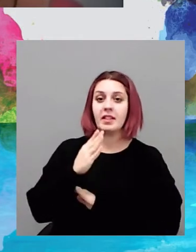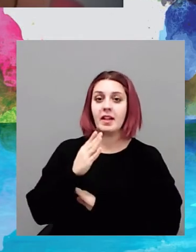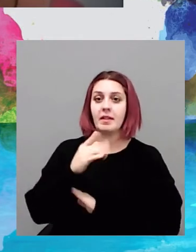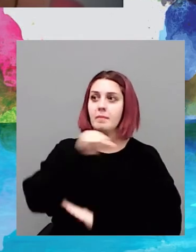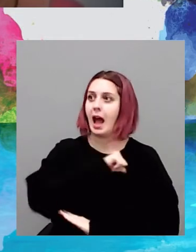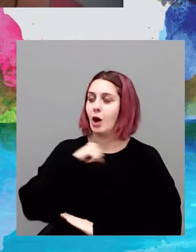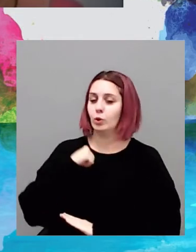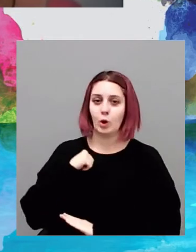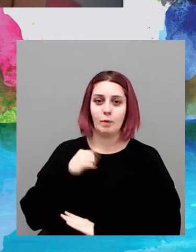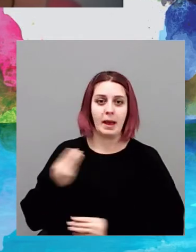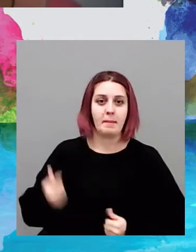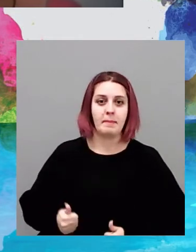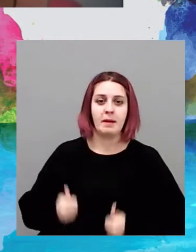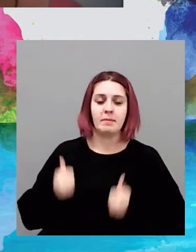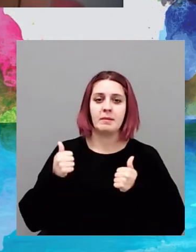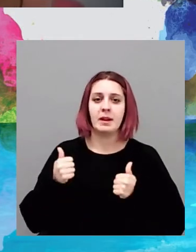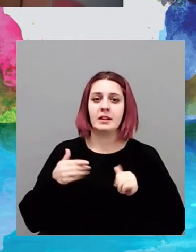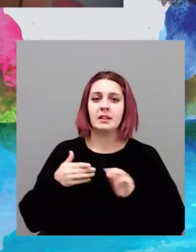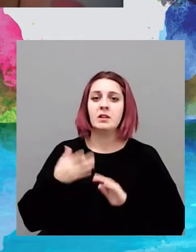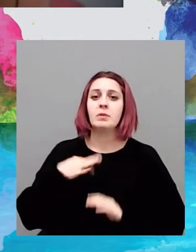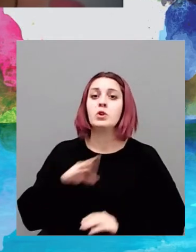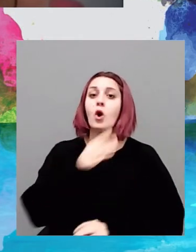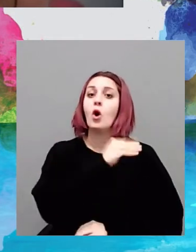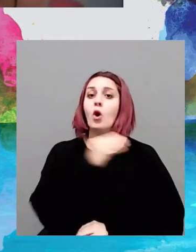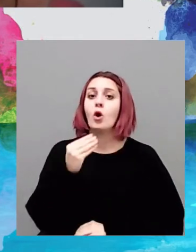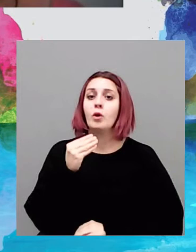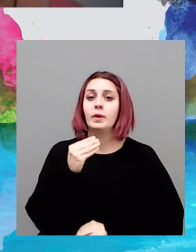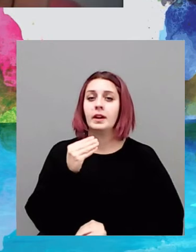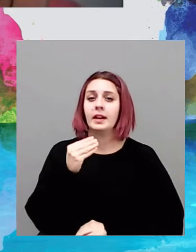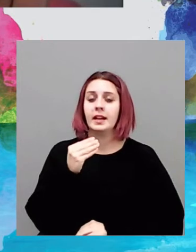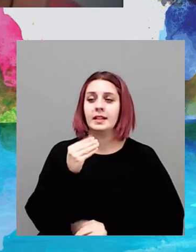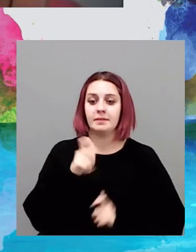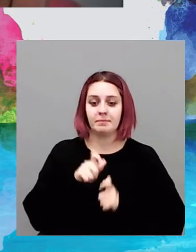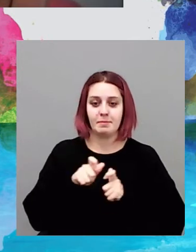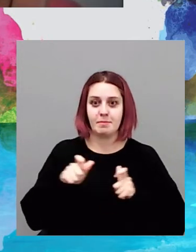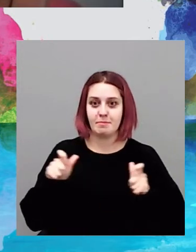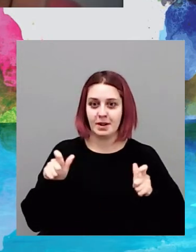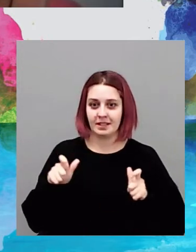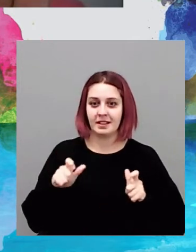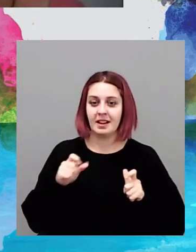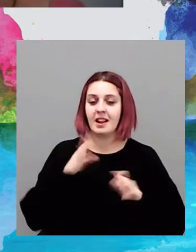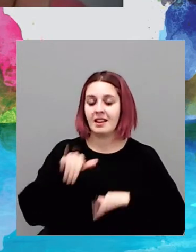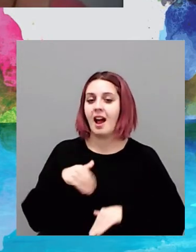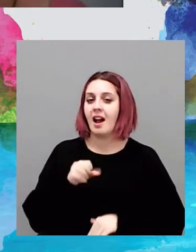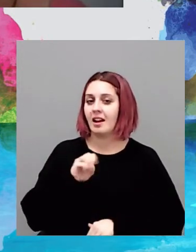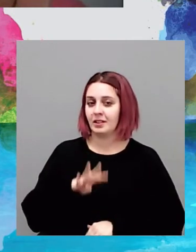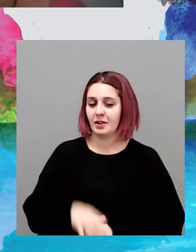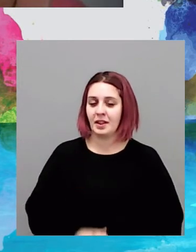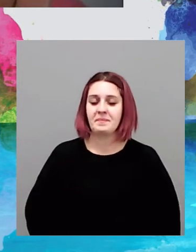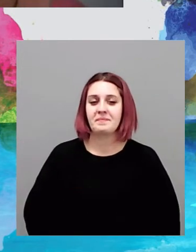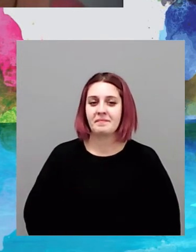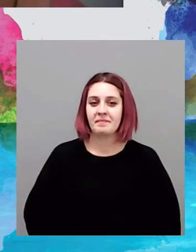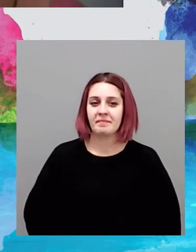why we favor cultural activities for everyone. So here you can see two of our travel